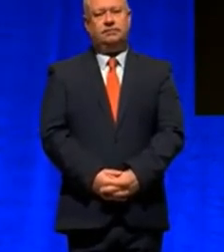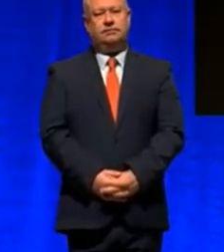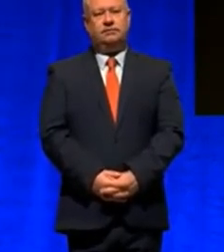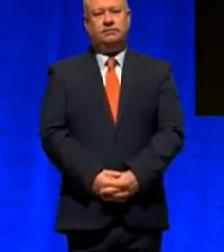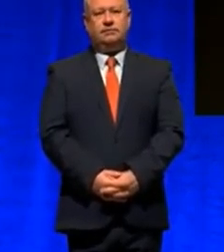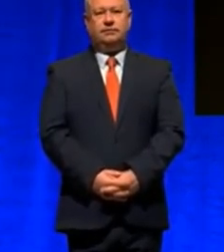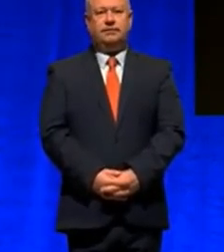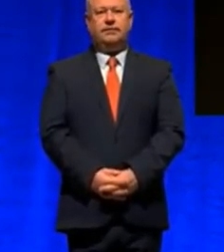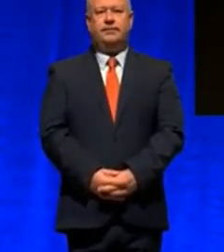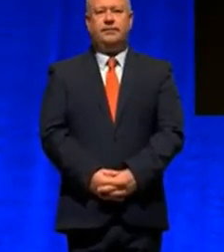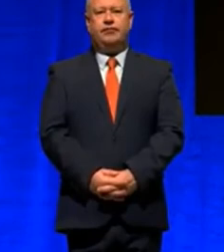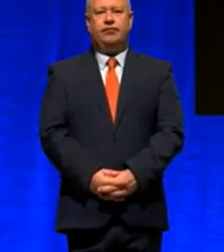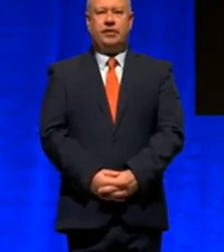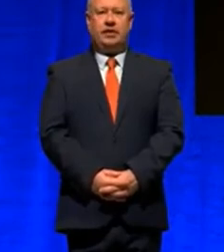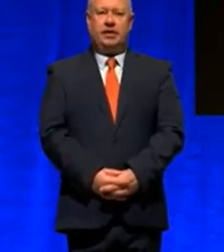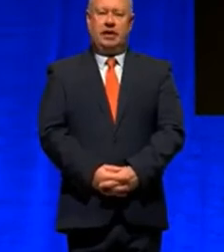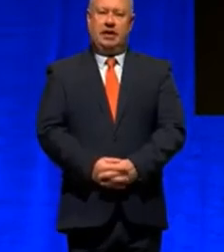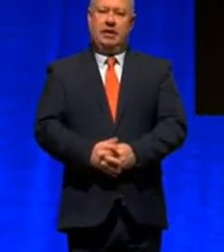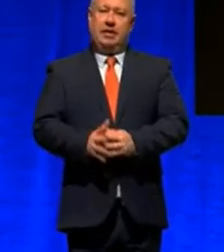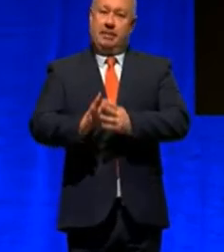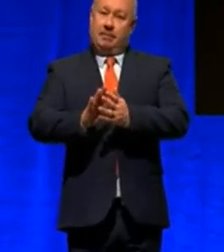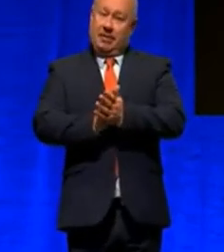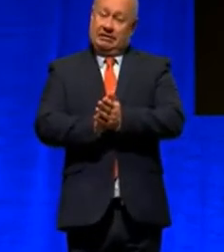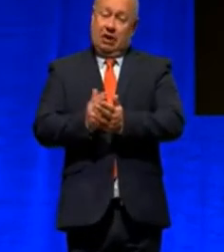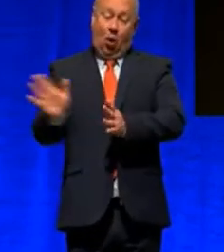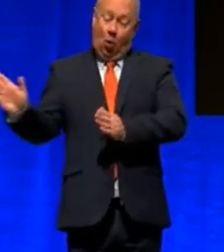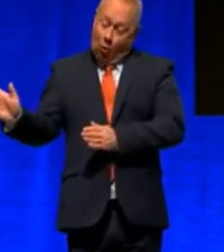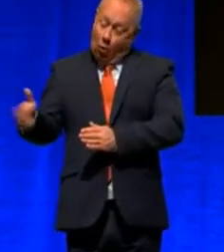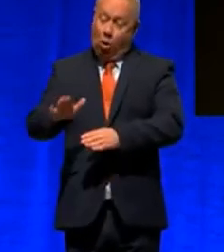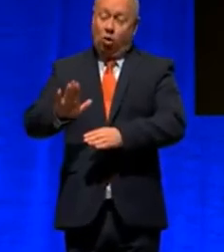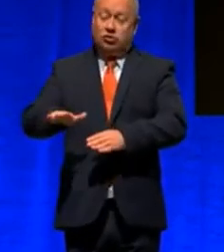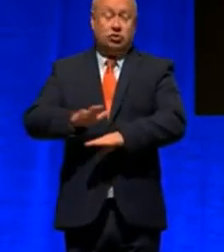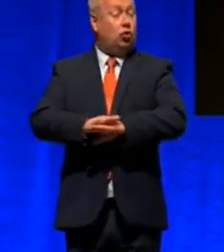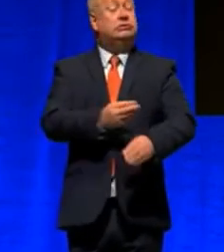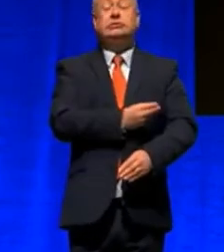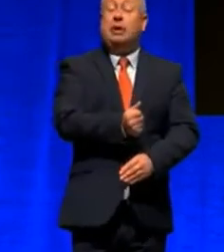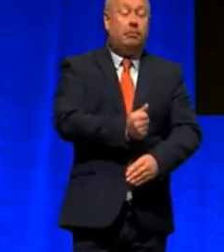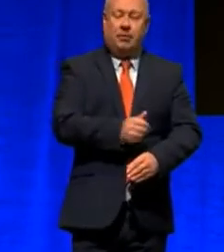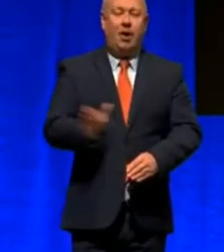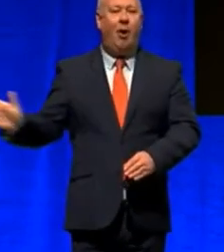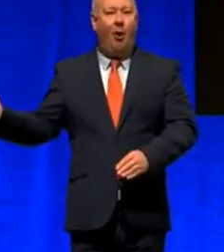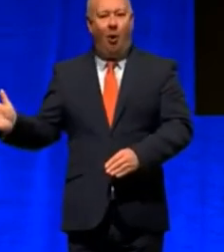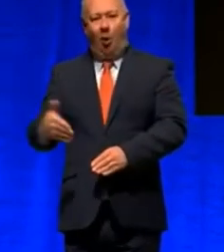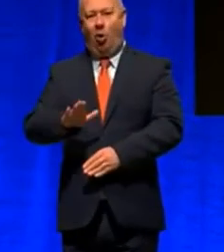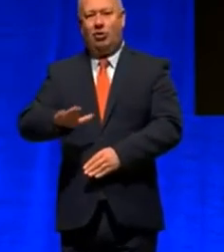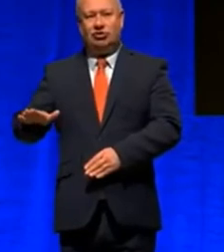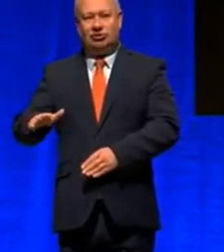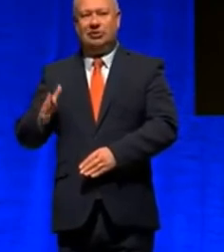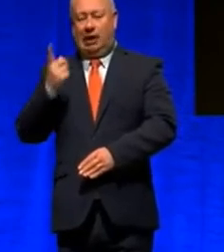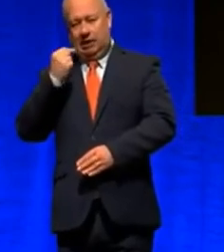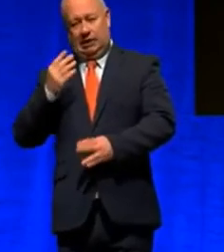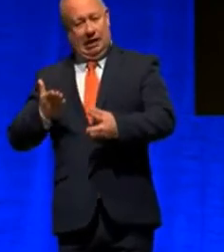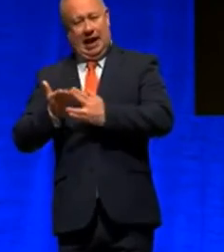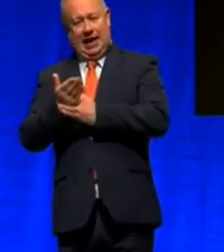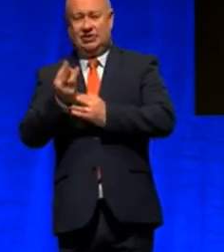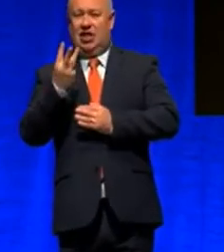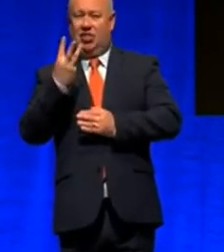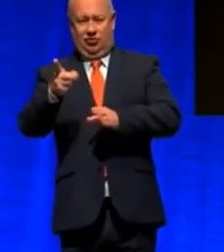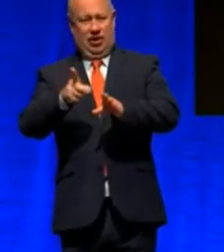It will mean that every child in Scotland, not just some, will have access to 3 years of quality,